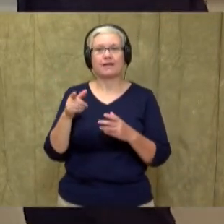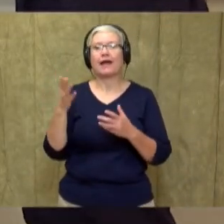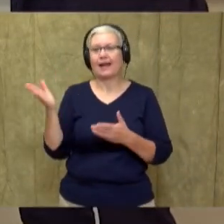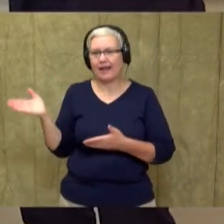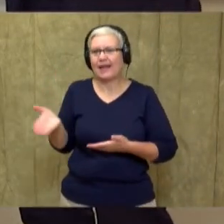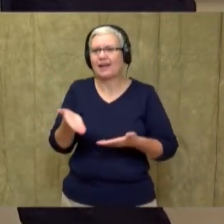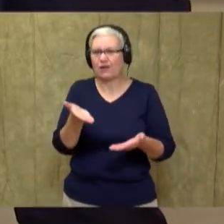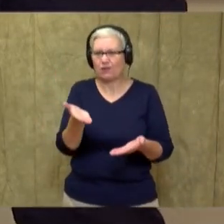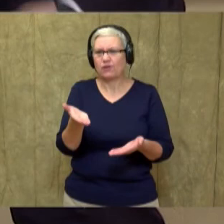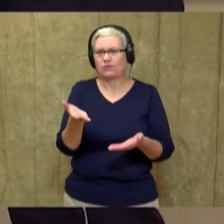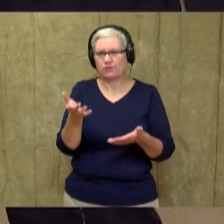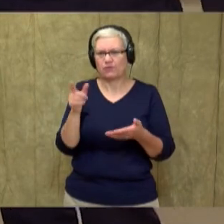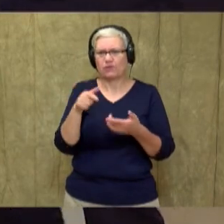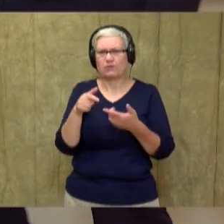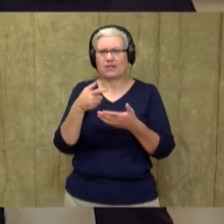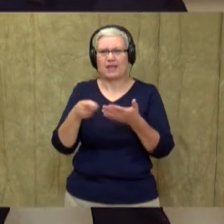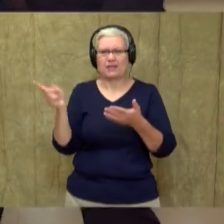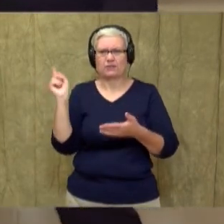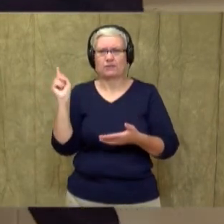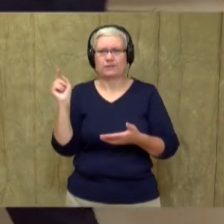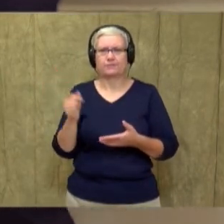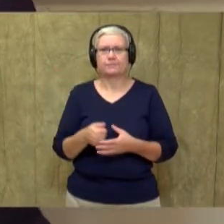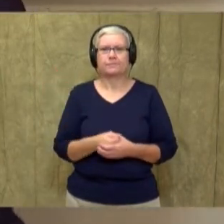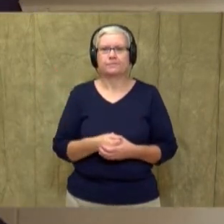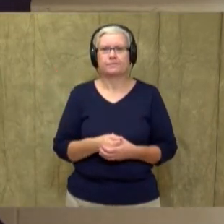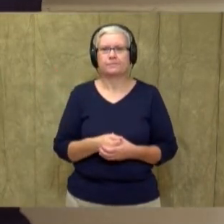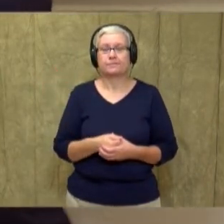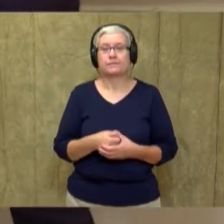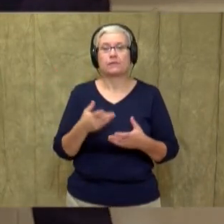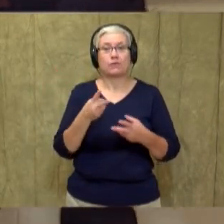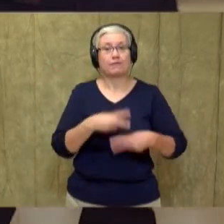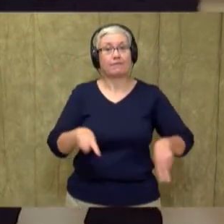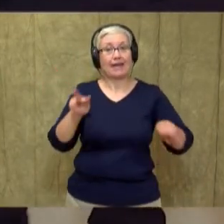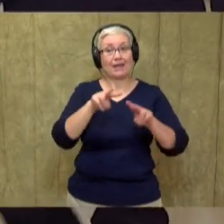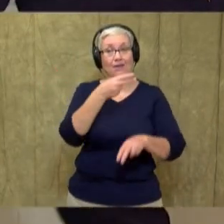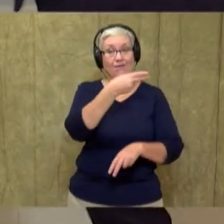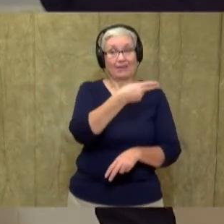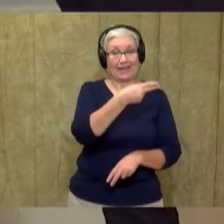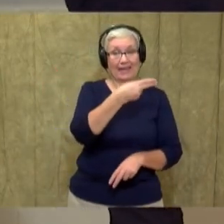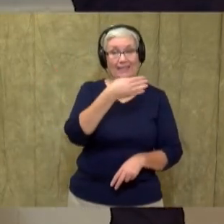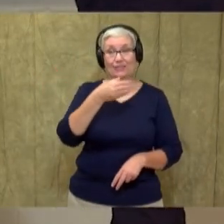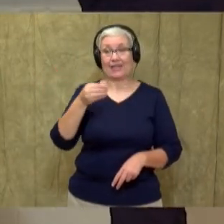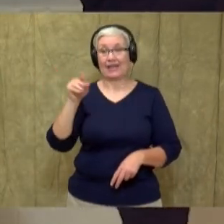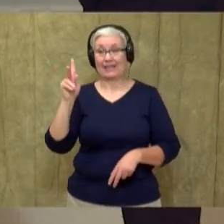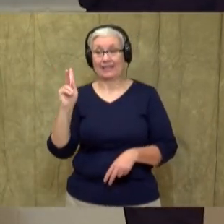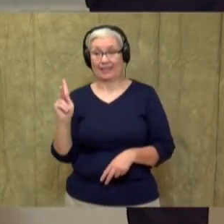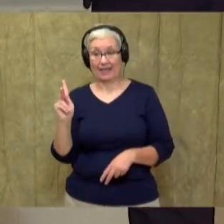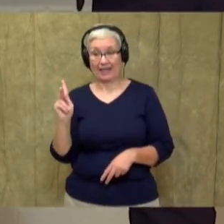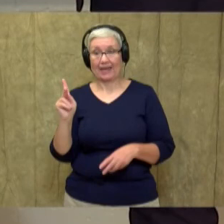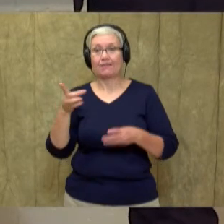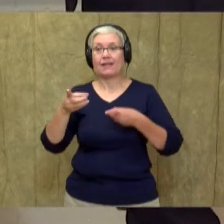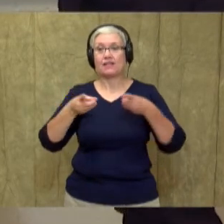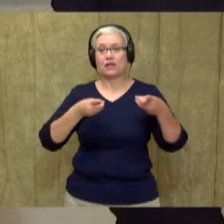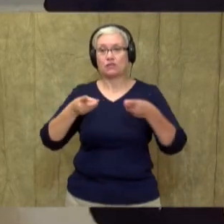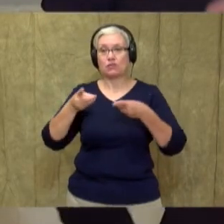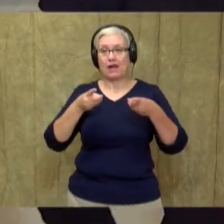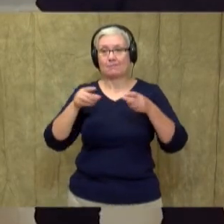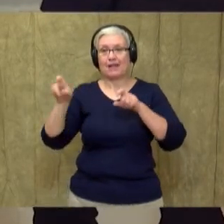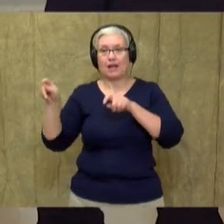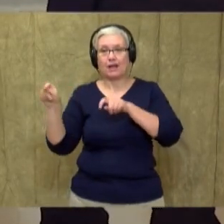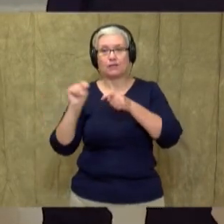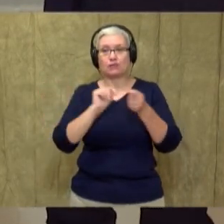week. So when we're looking at the values of h and k, that's going to describe how that function has been